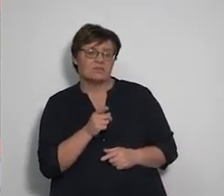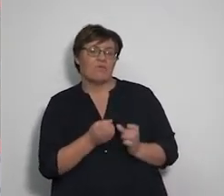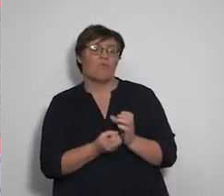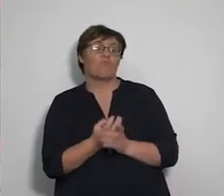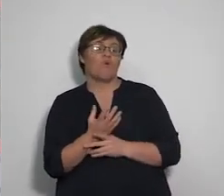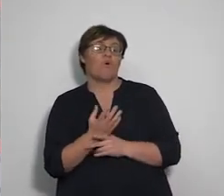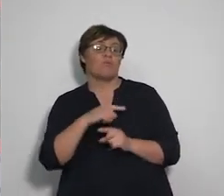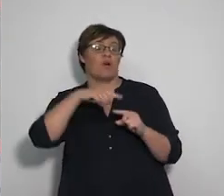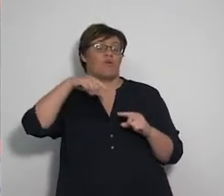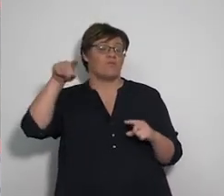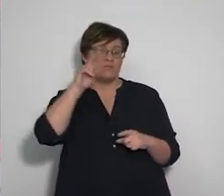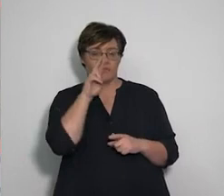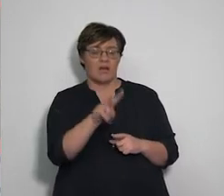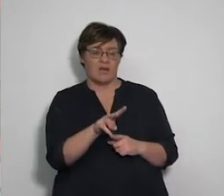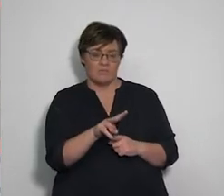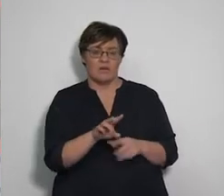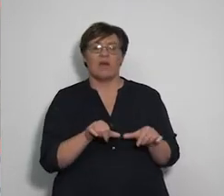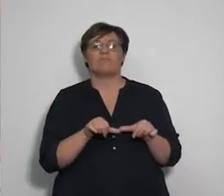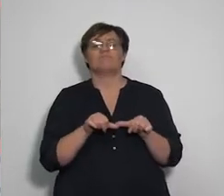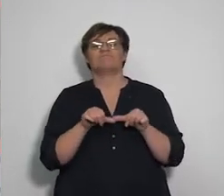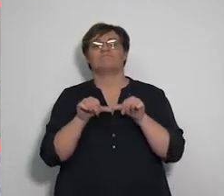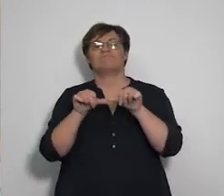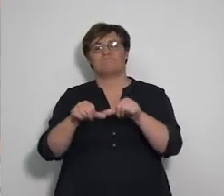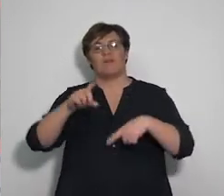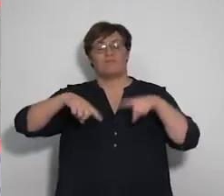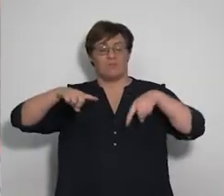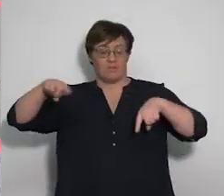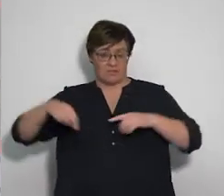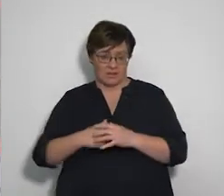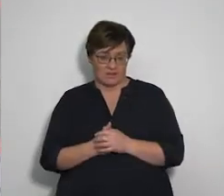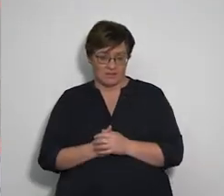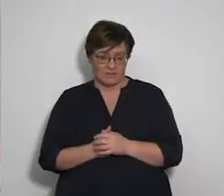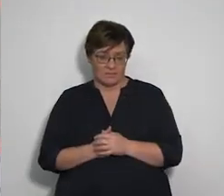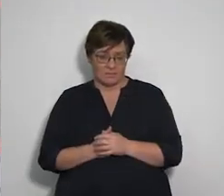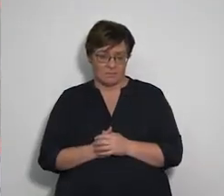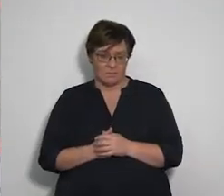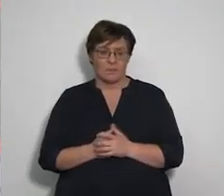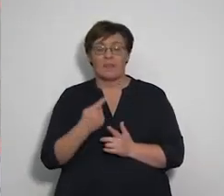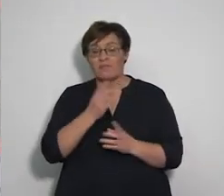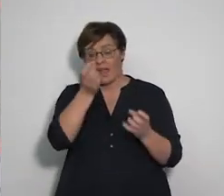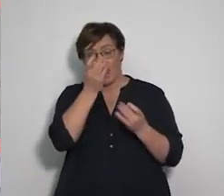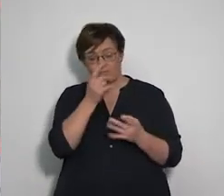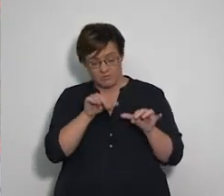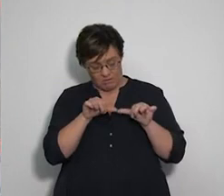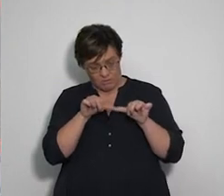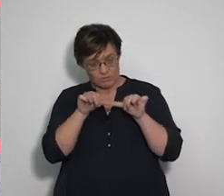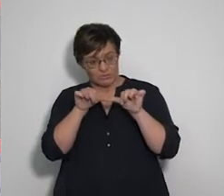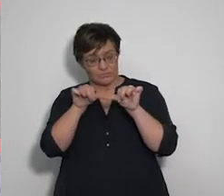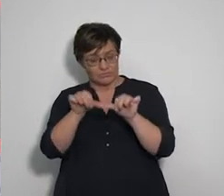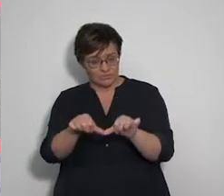growth curves is that we're looking at continuous variables, which means if our data